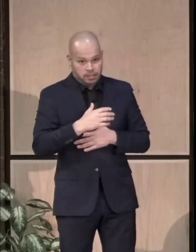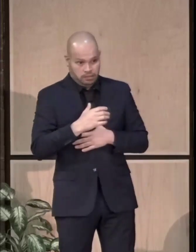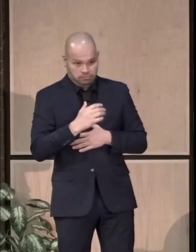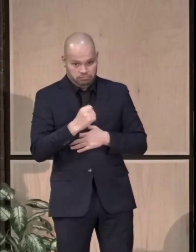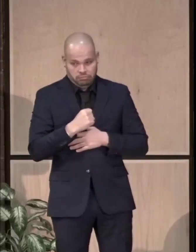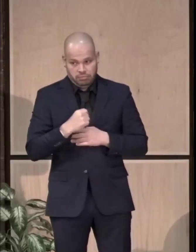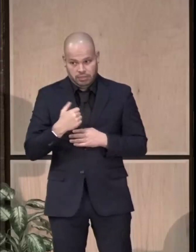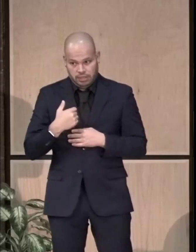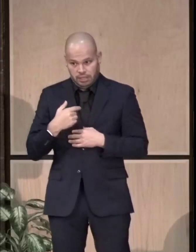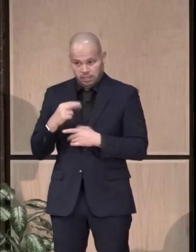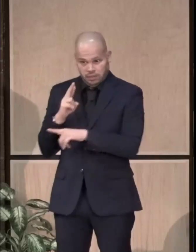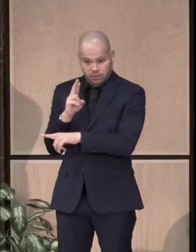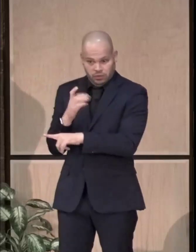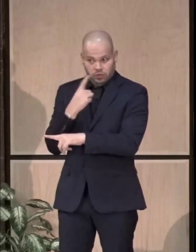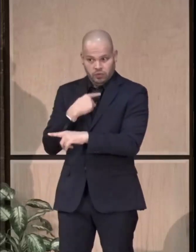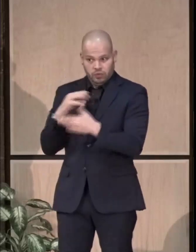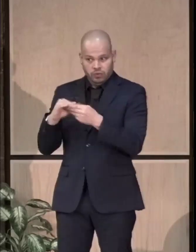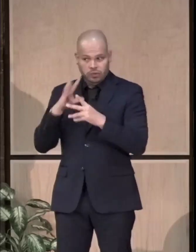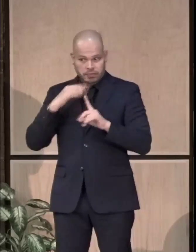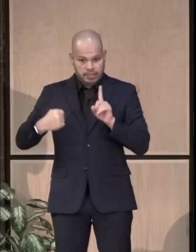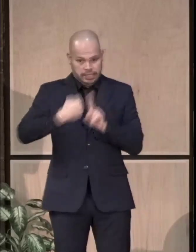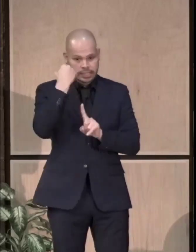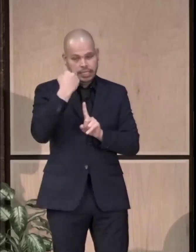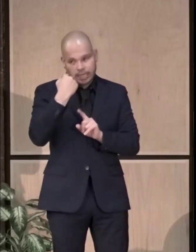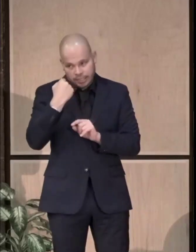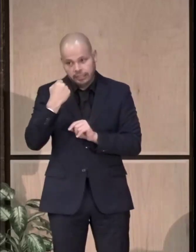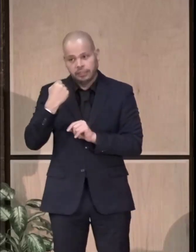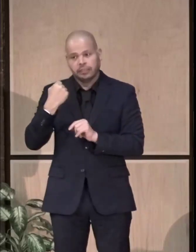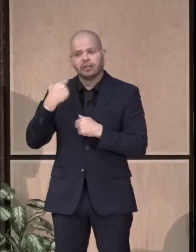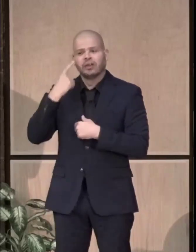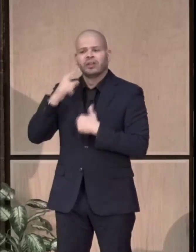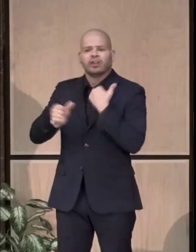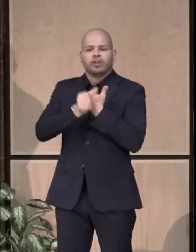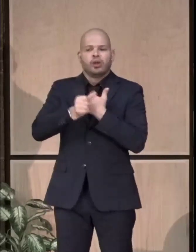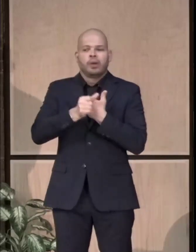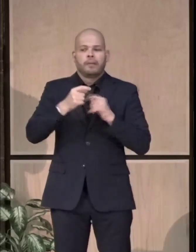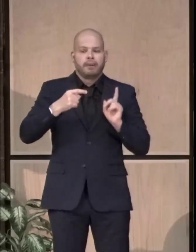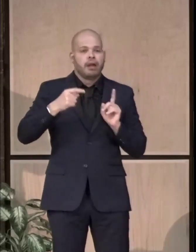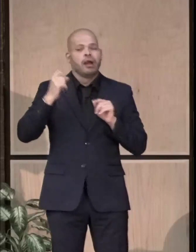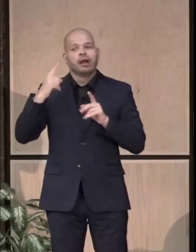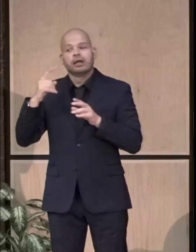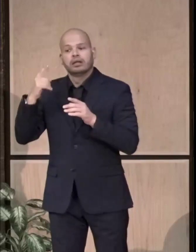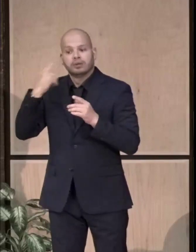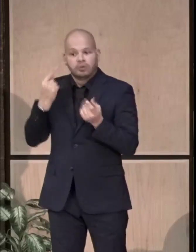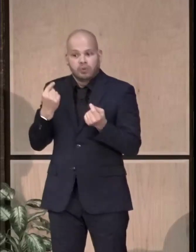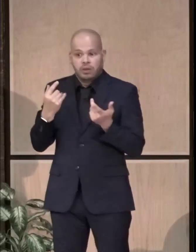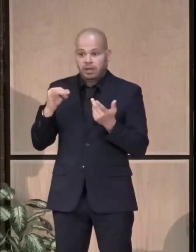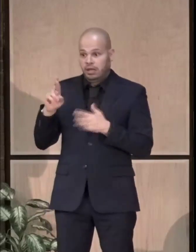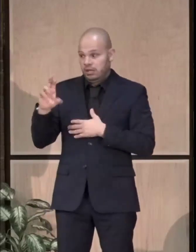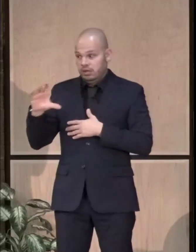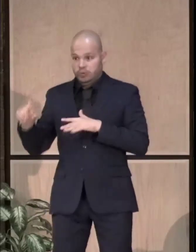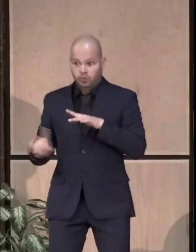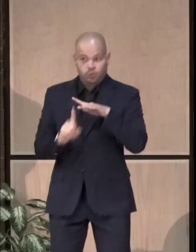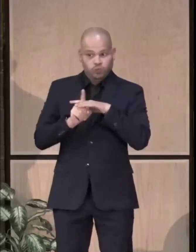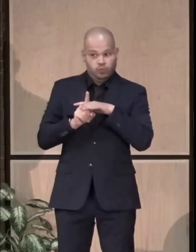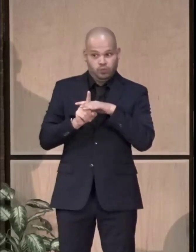So I figured Reed was the focus of his thing. So our plan was to remove Reed from the building because it was mentioned during